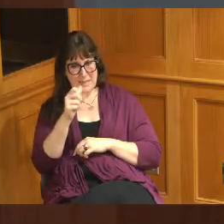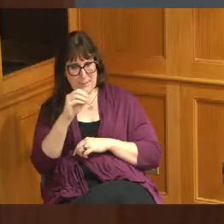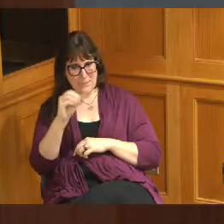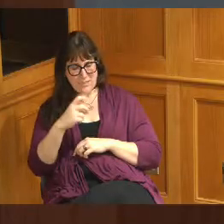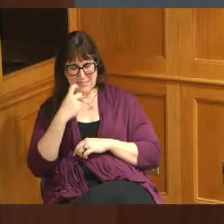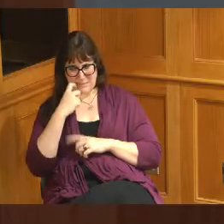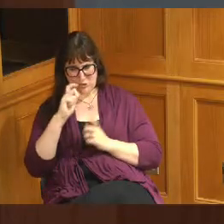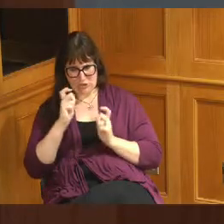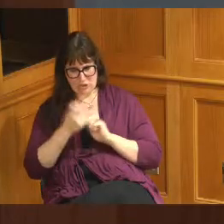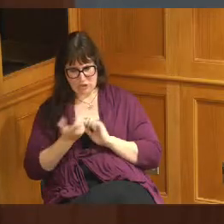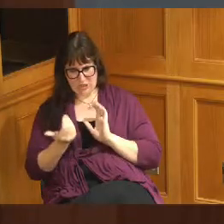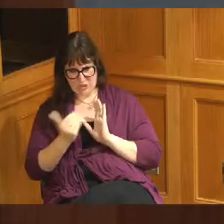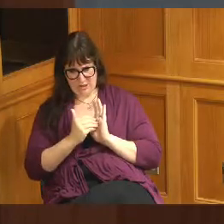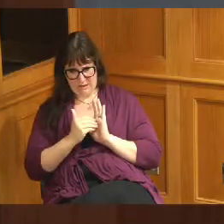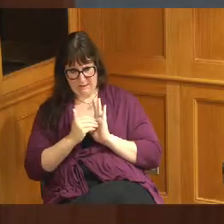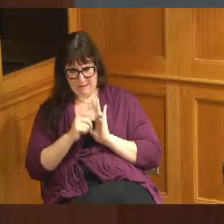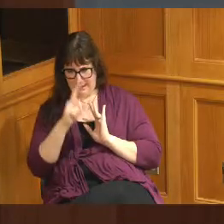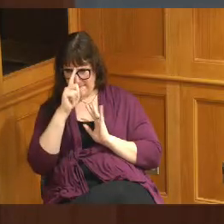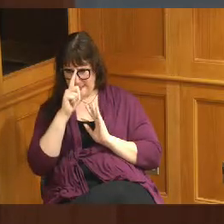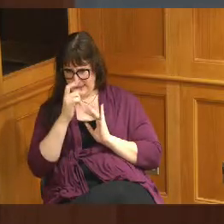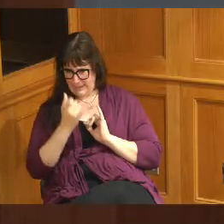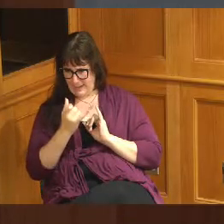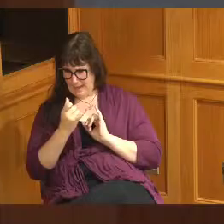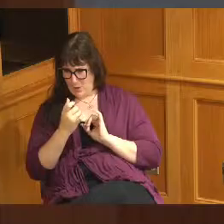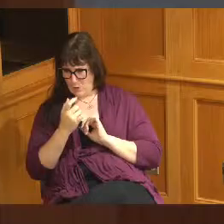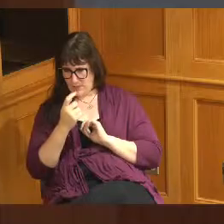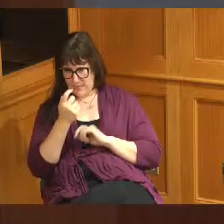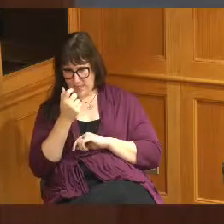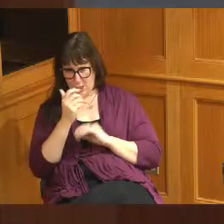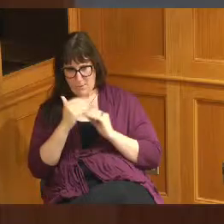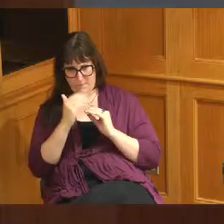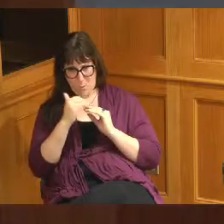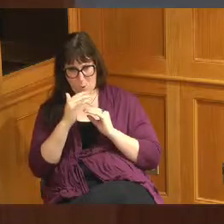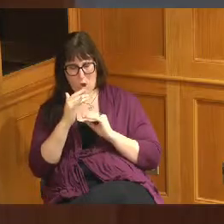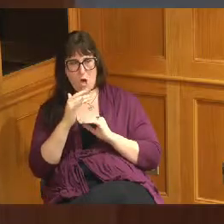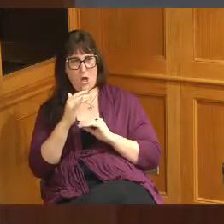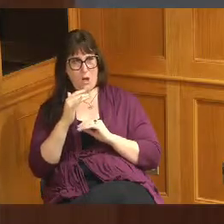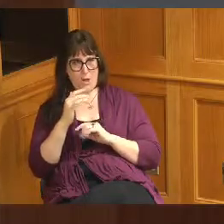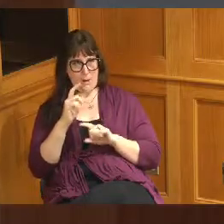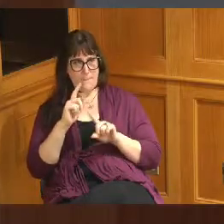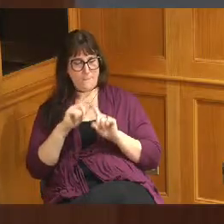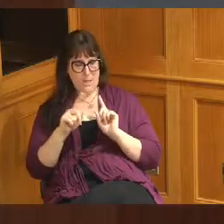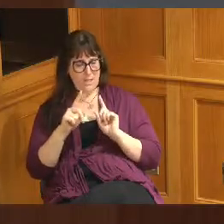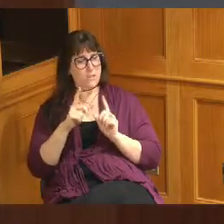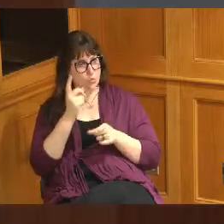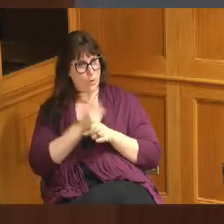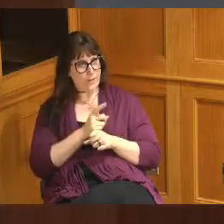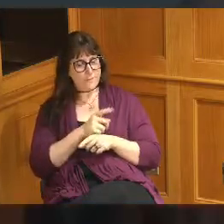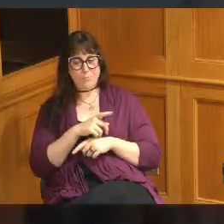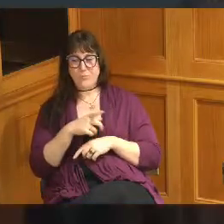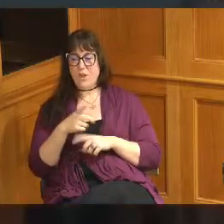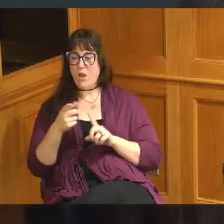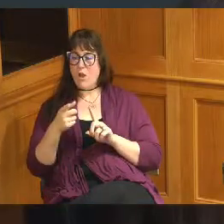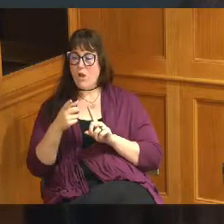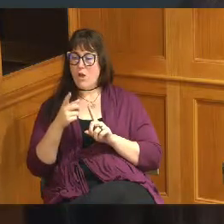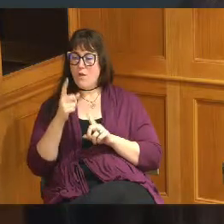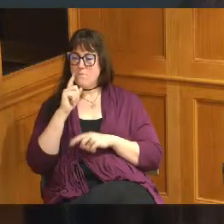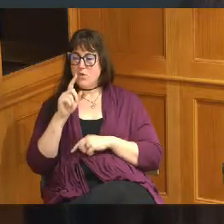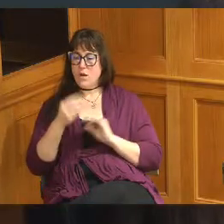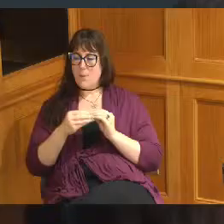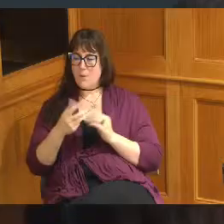just changed that. I think it's a little more than that now. Yeah, that is correct. About that last time, but for number 3, you guys